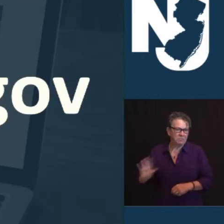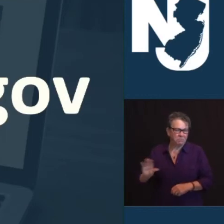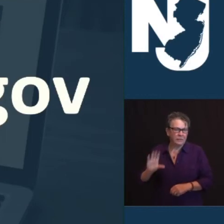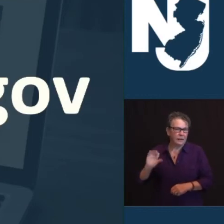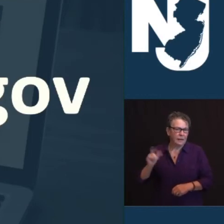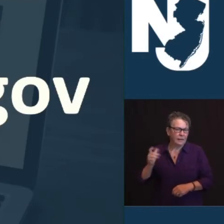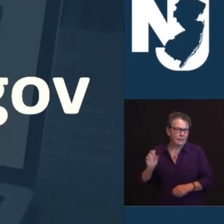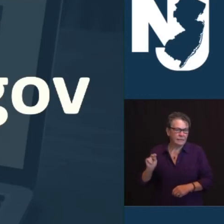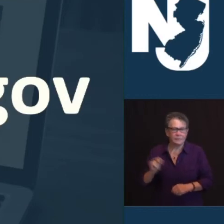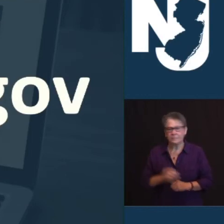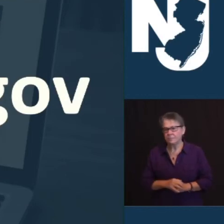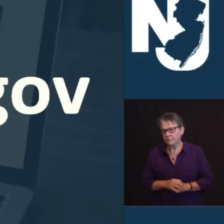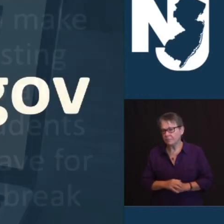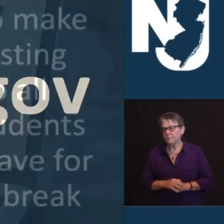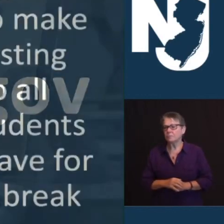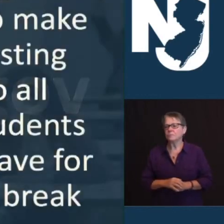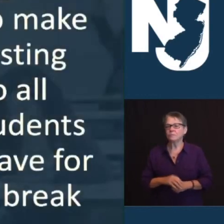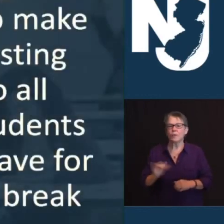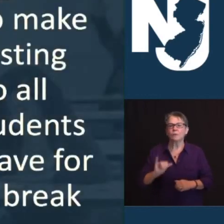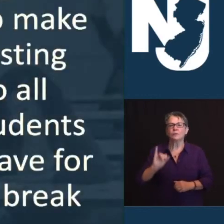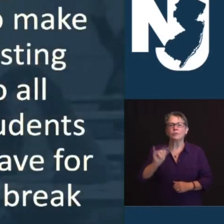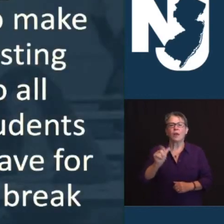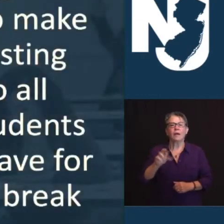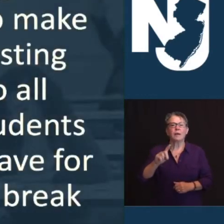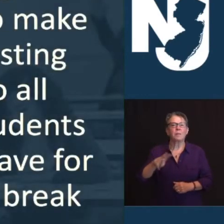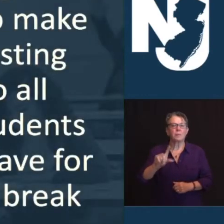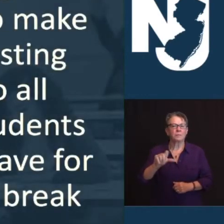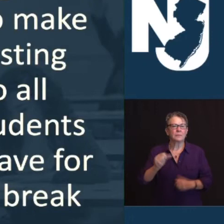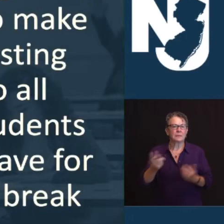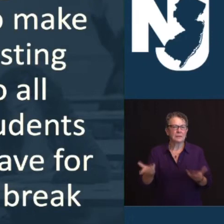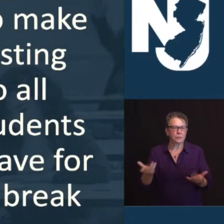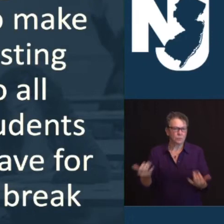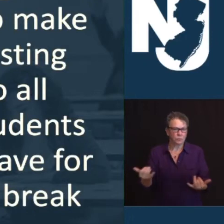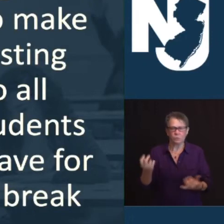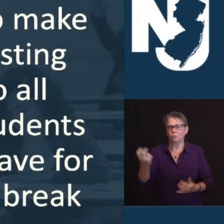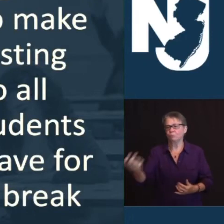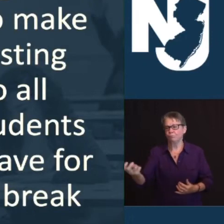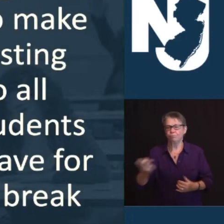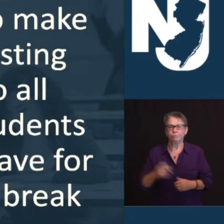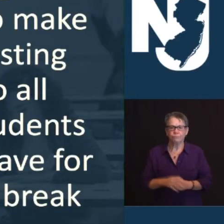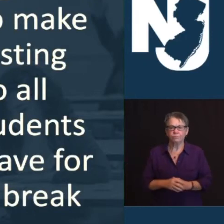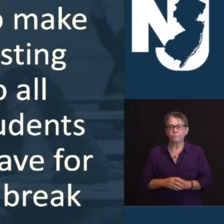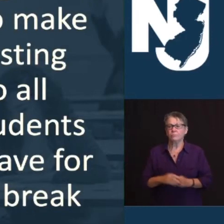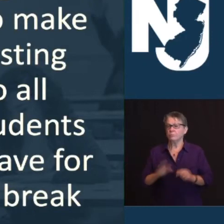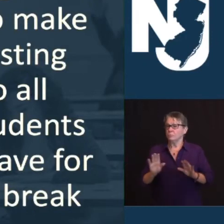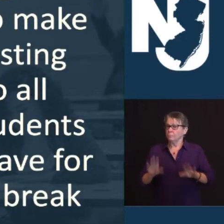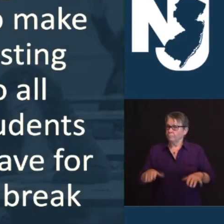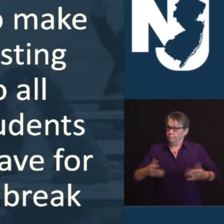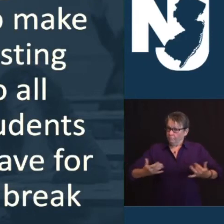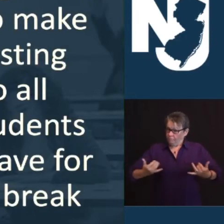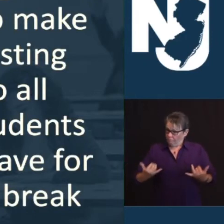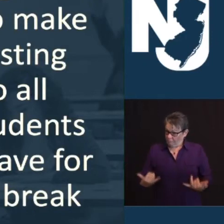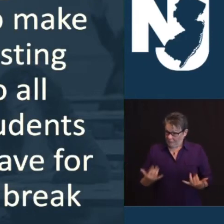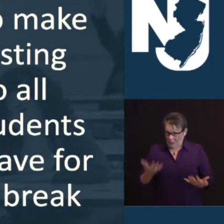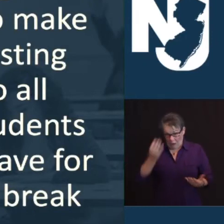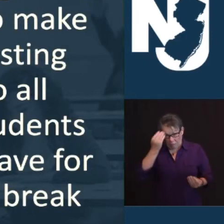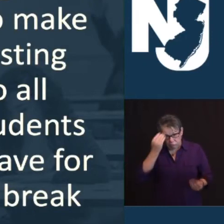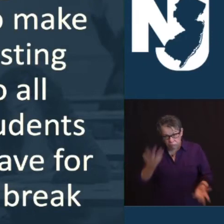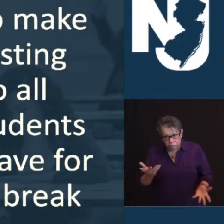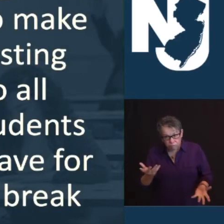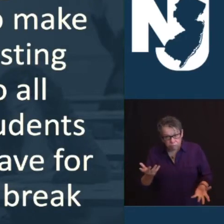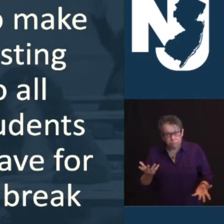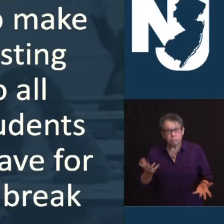Garg. So a number of items. Today, alongside 6 of my fellow governors in the region, New York Governor